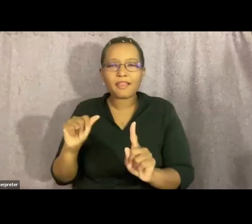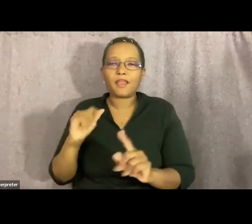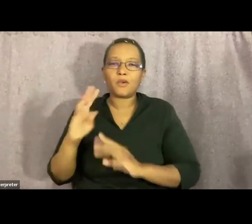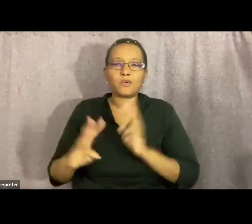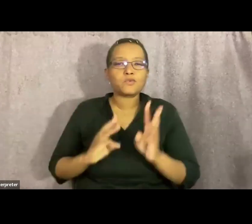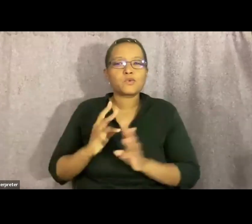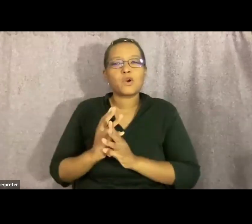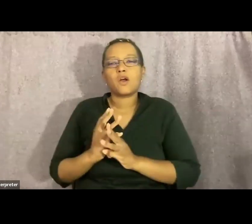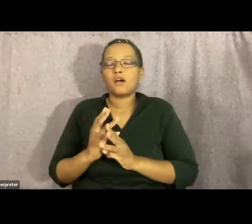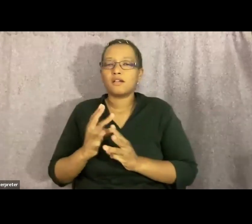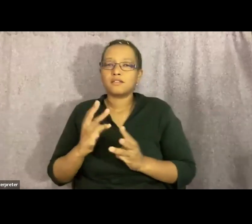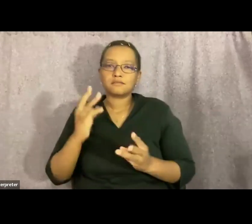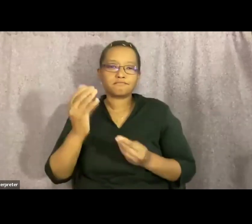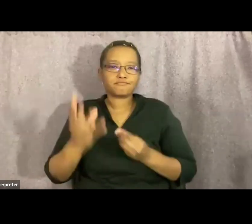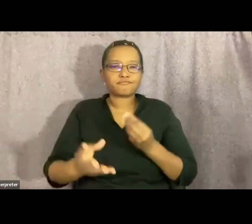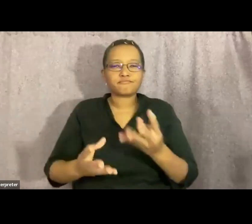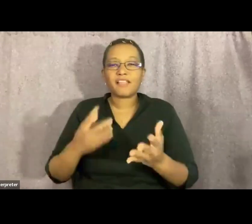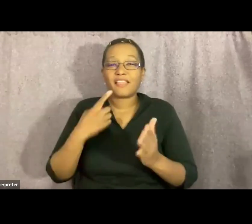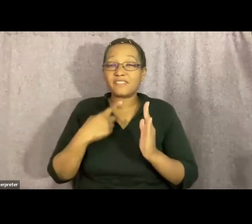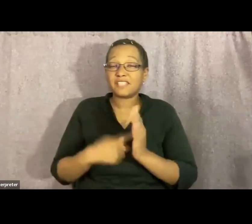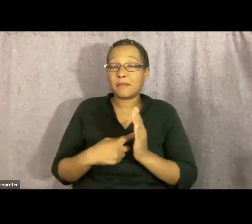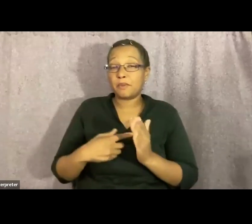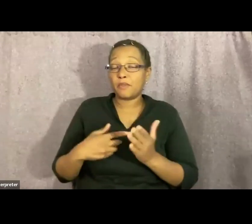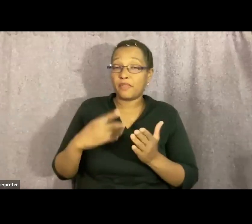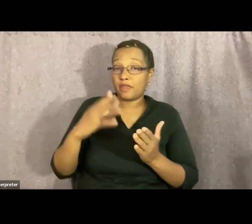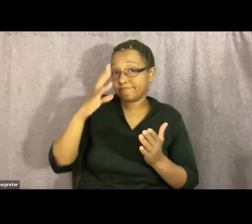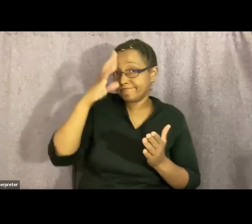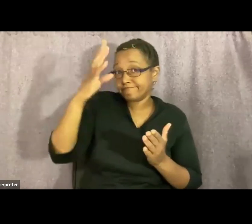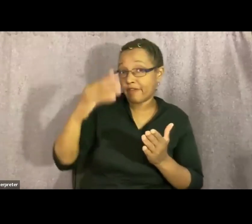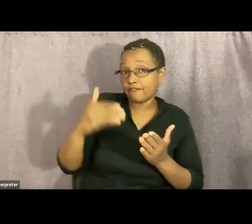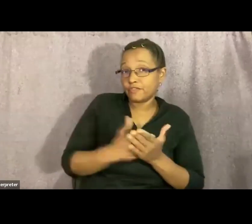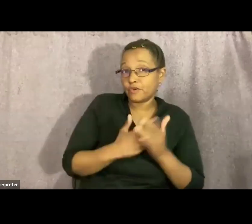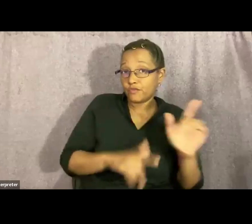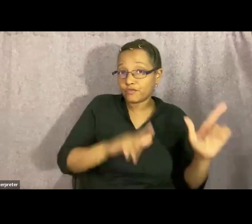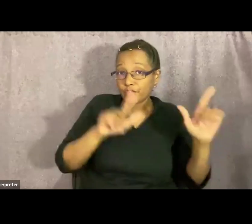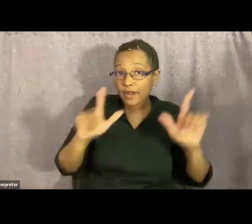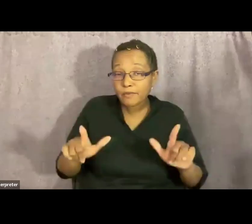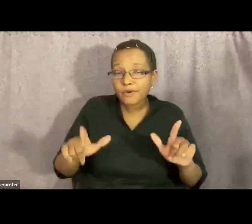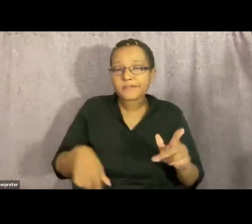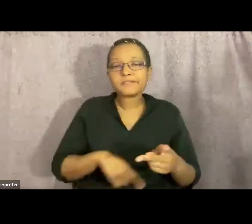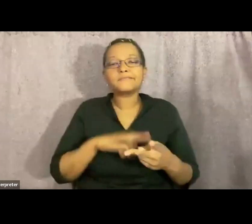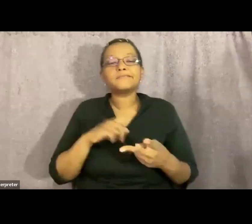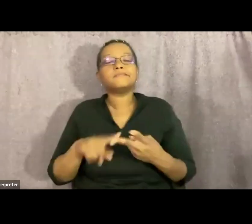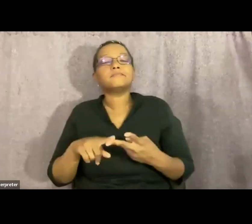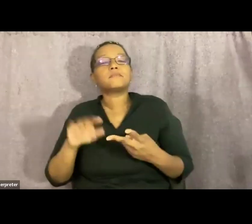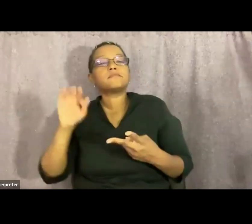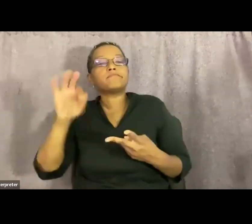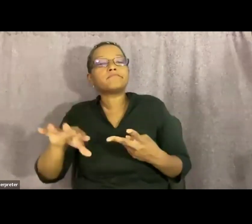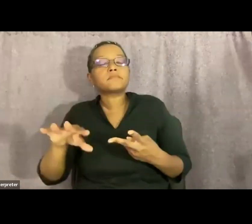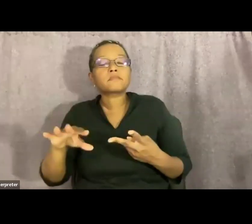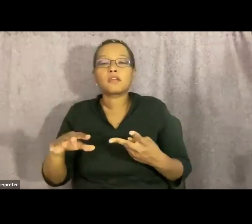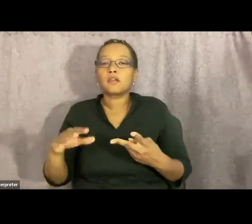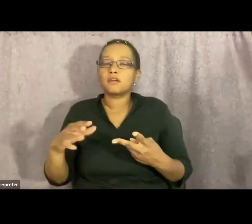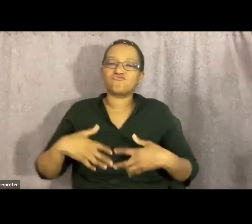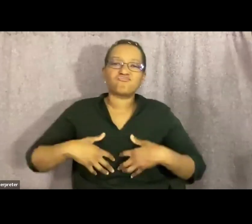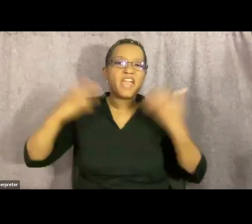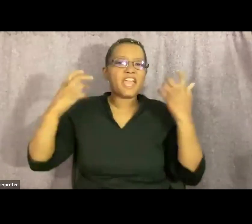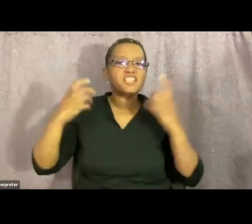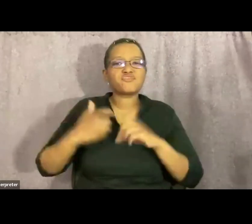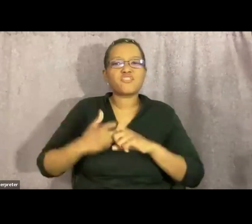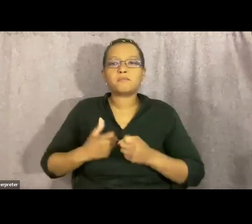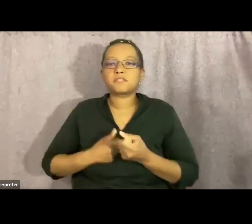from the genesis of new frameworks to the righteous rage of spoken word poetry,